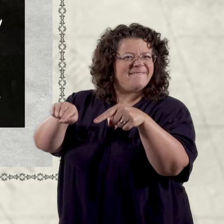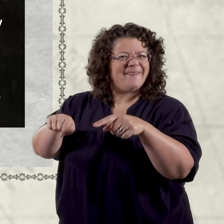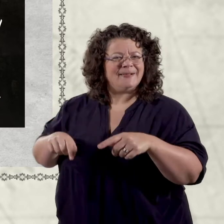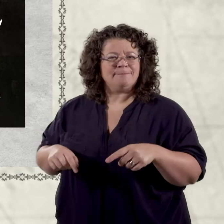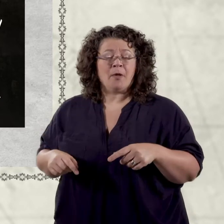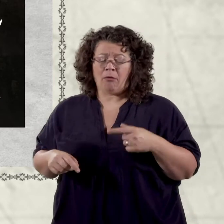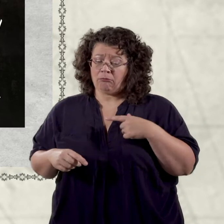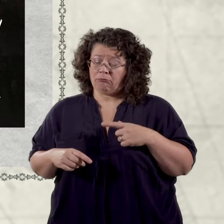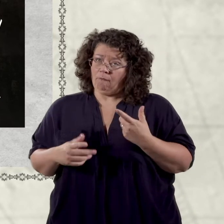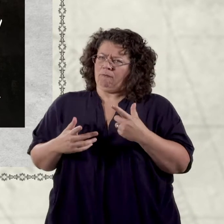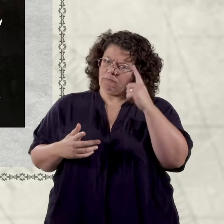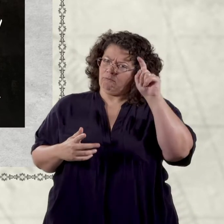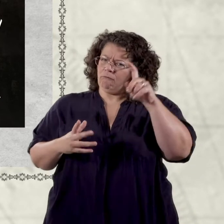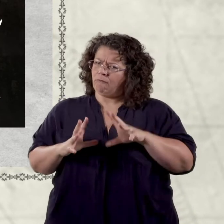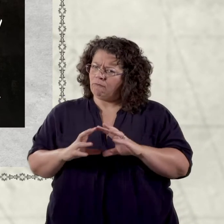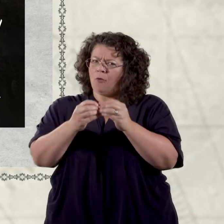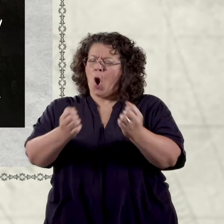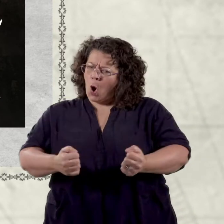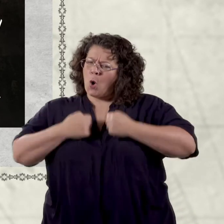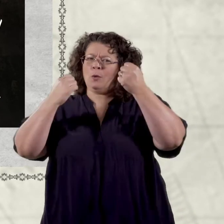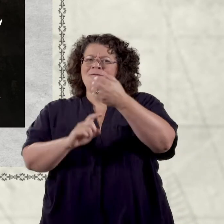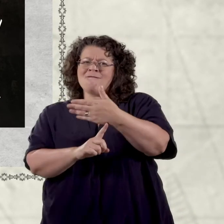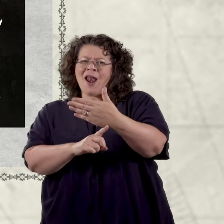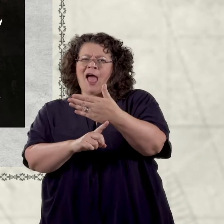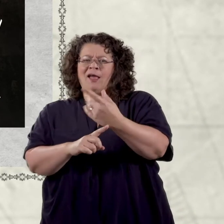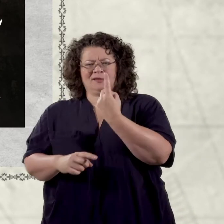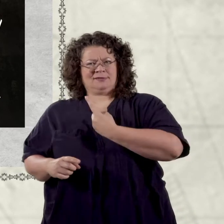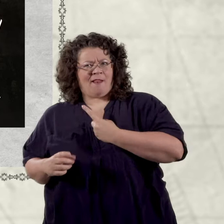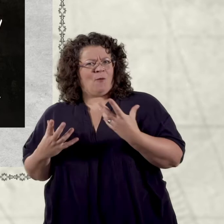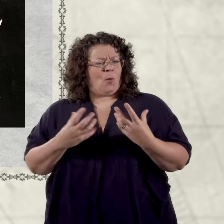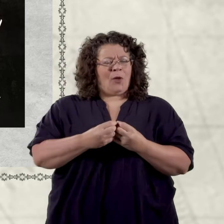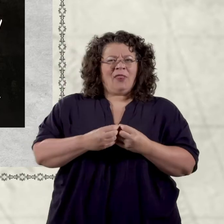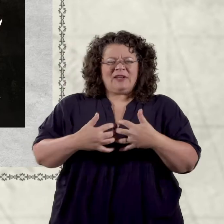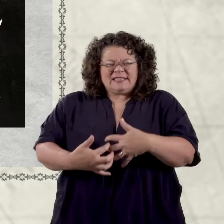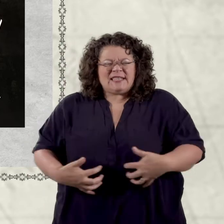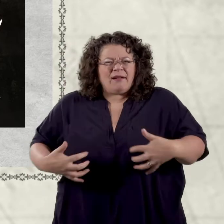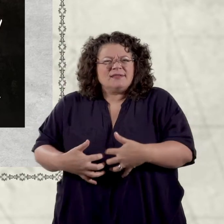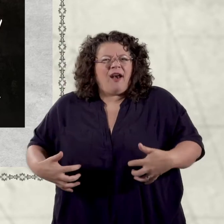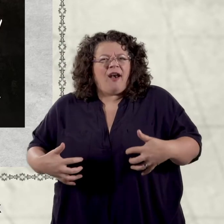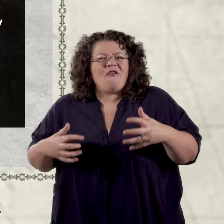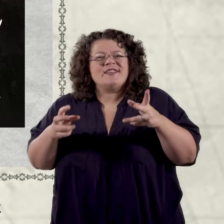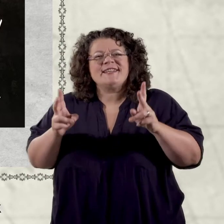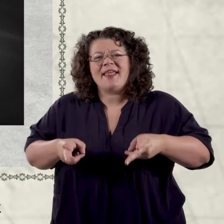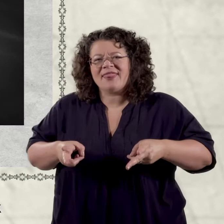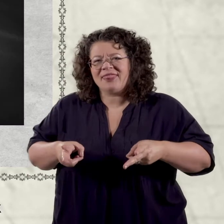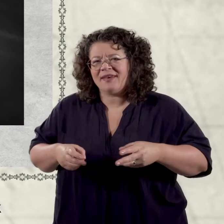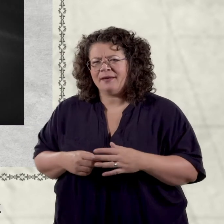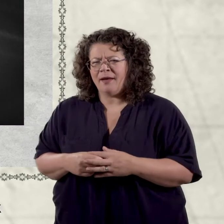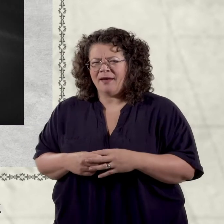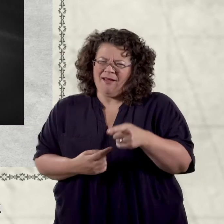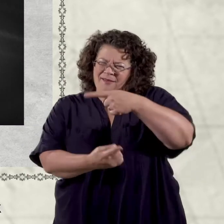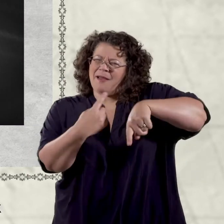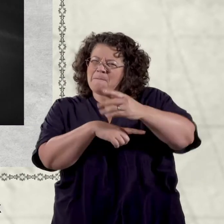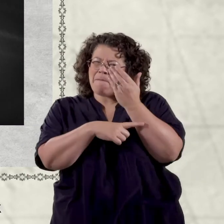own flag with a picture of myself and the skeleton of death. Now, pirates had a